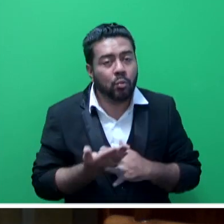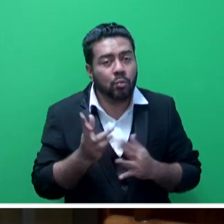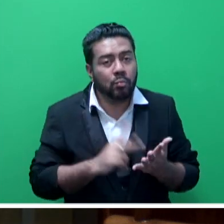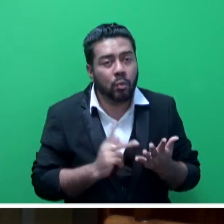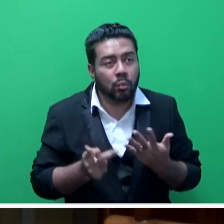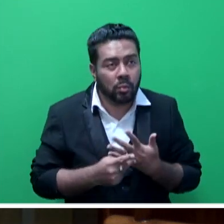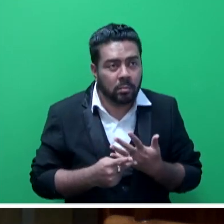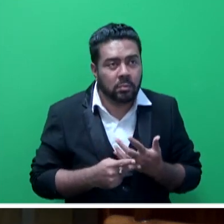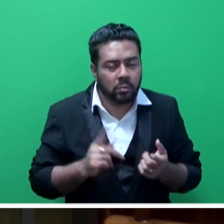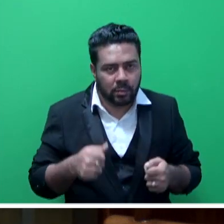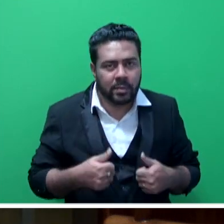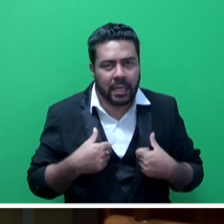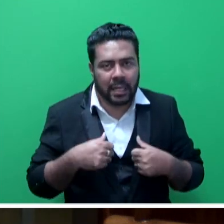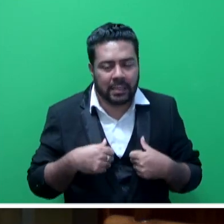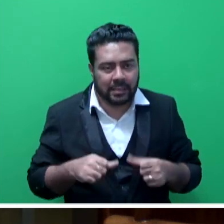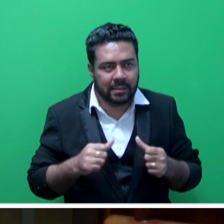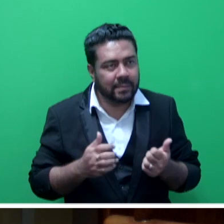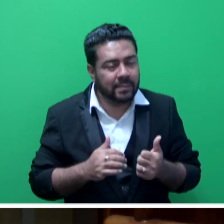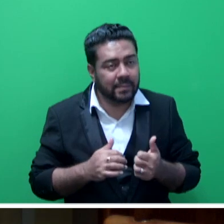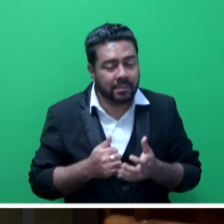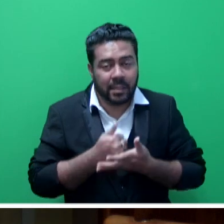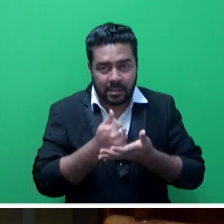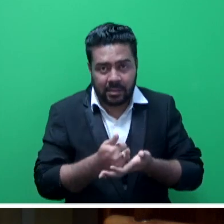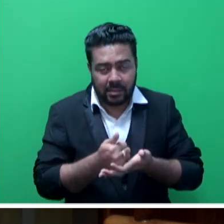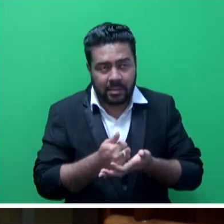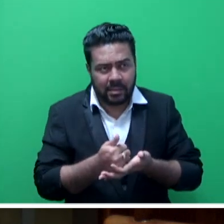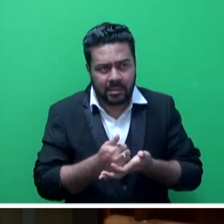we will be assisting 6,280 students,